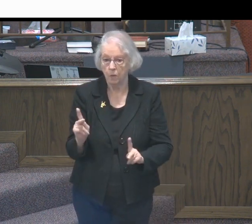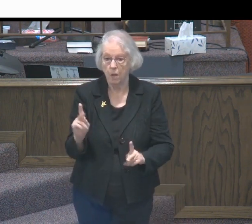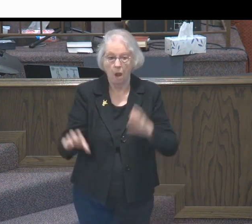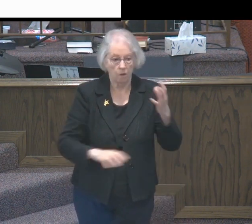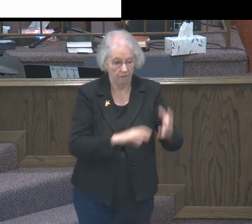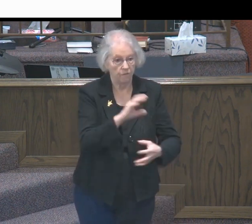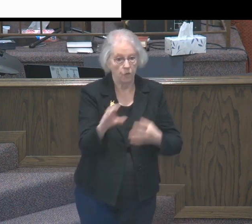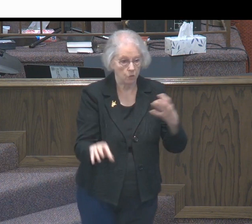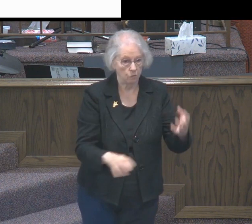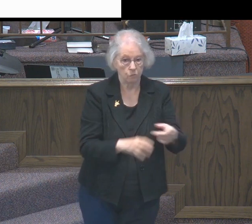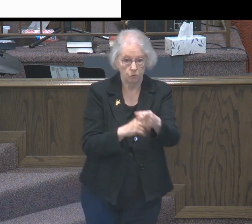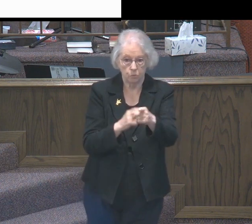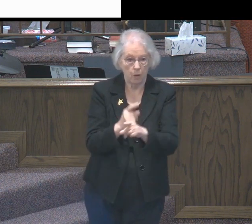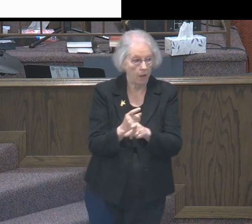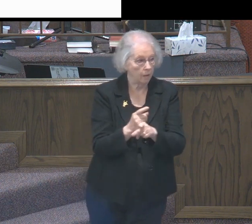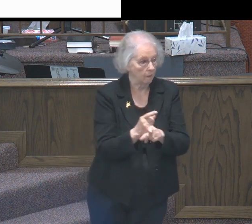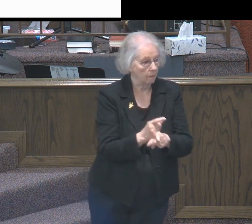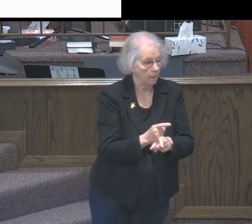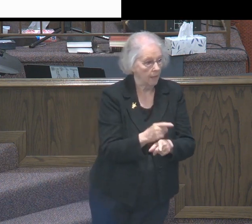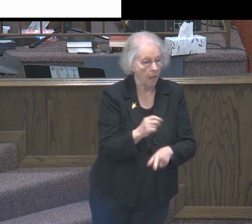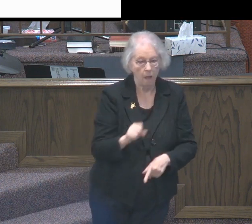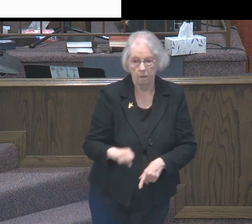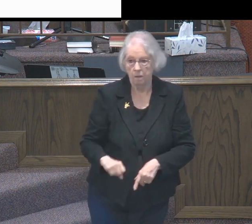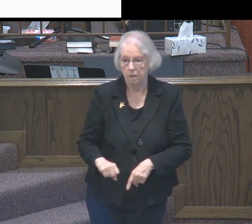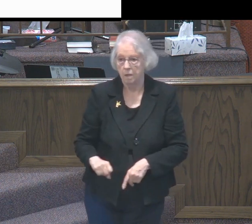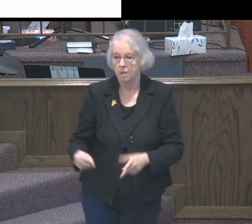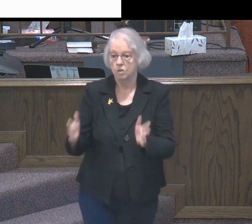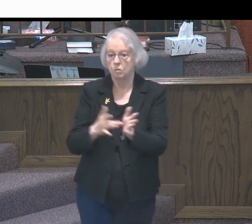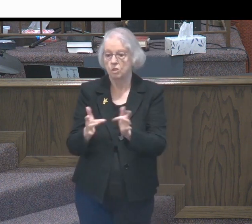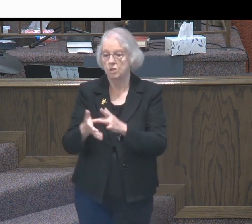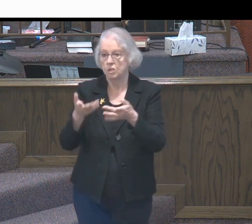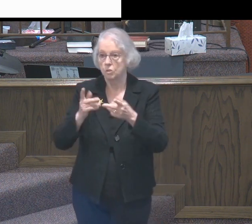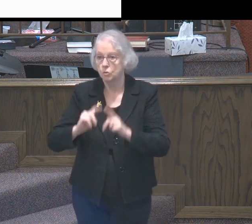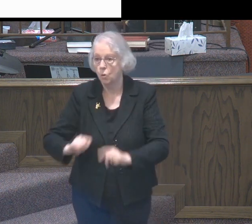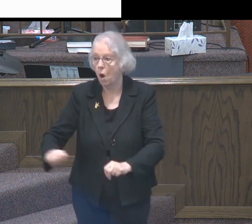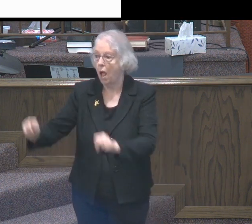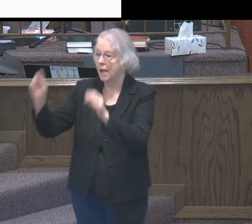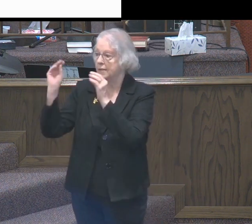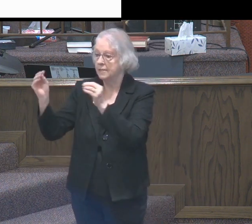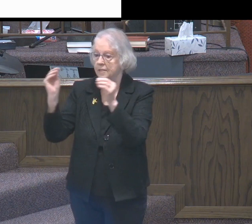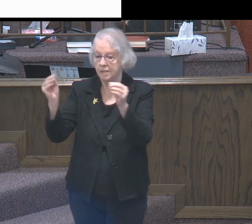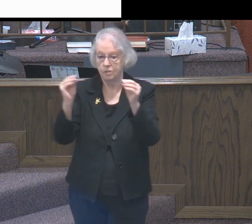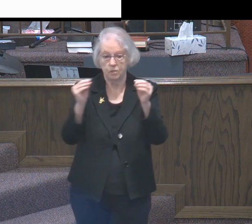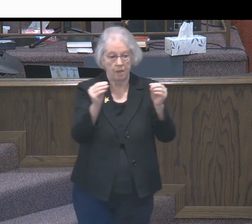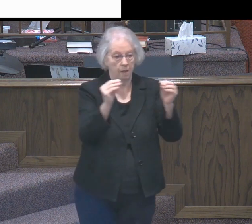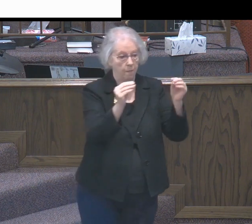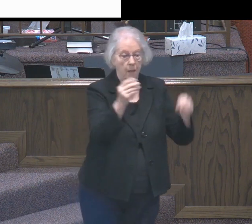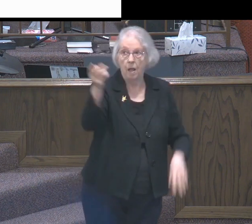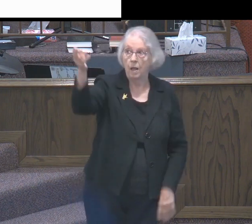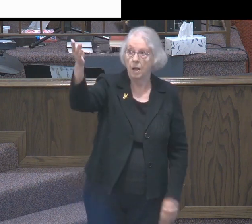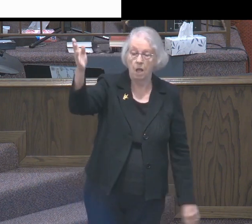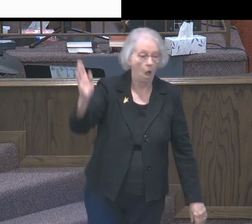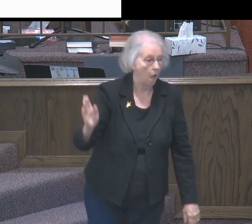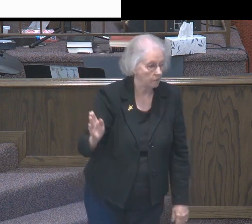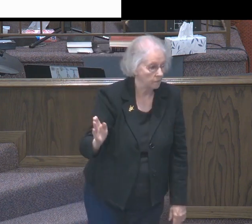okay? Because this is what Jesus is talking about. Matthew chapter 15. The scribes